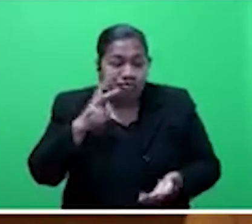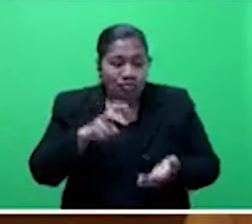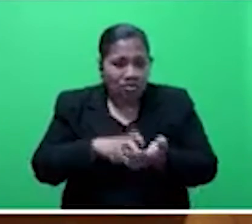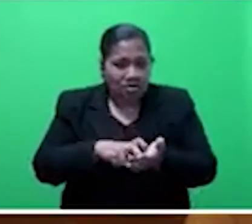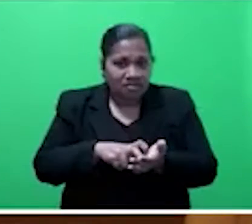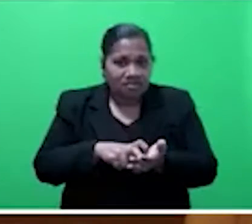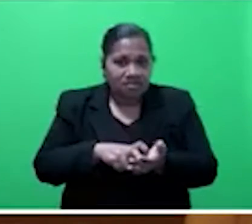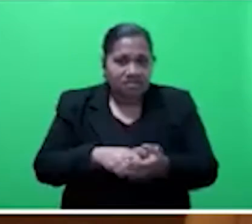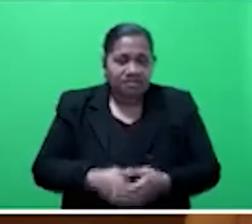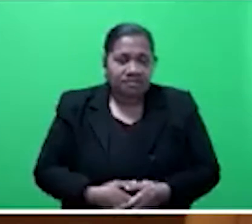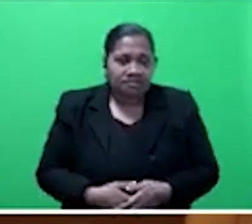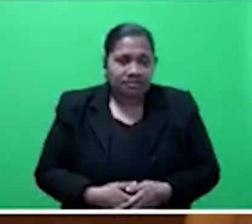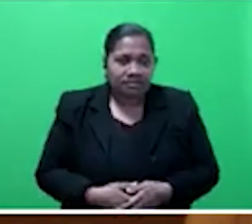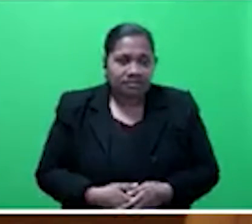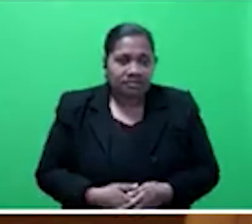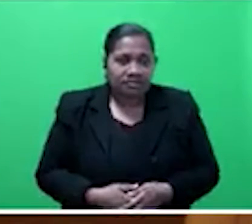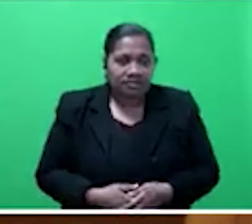and